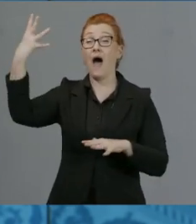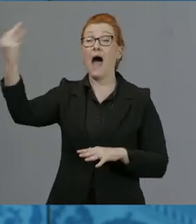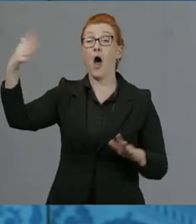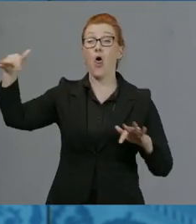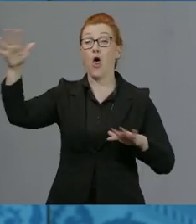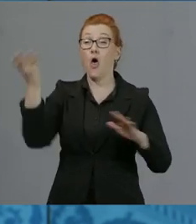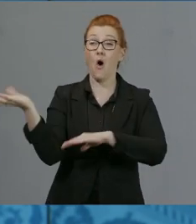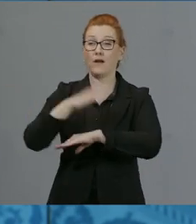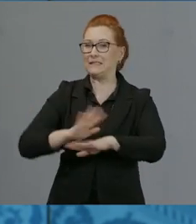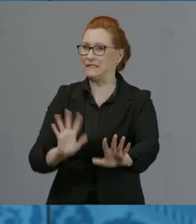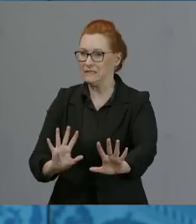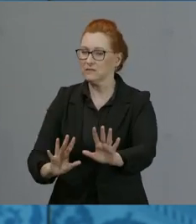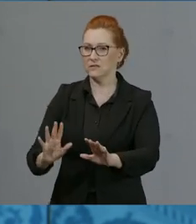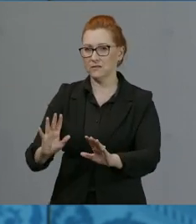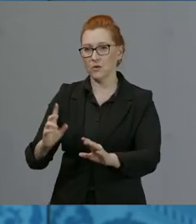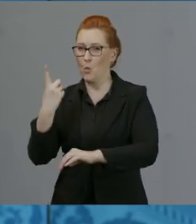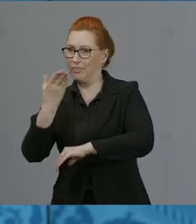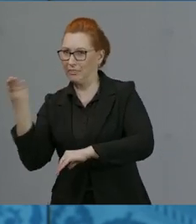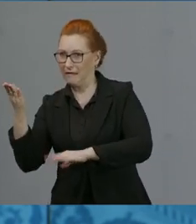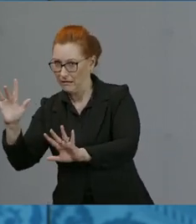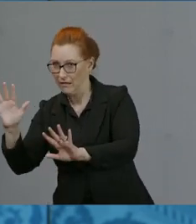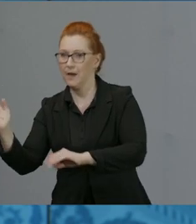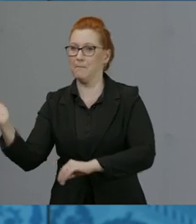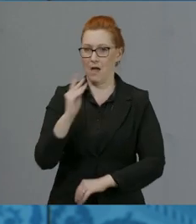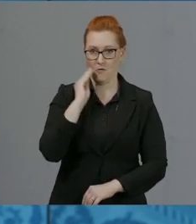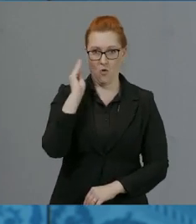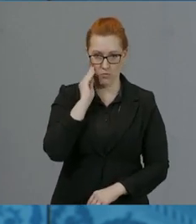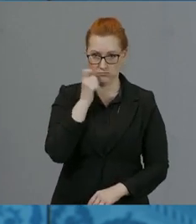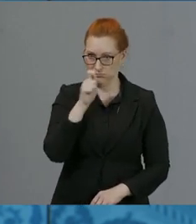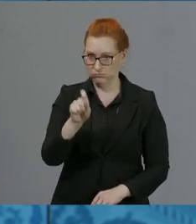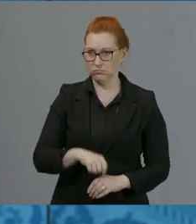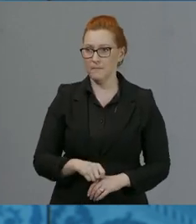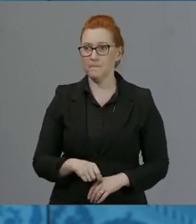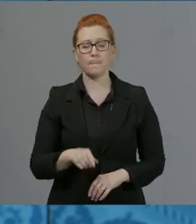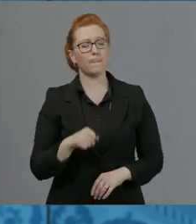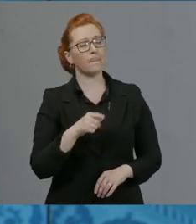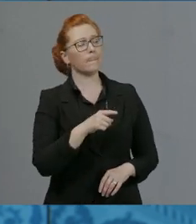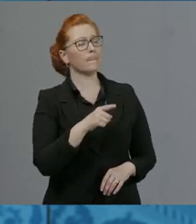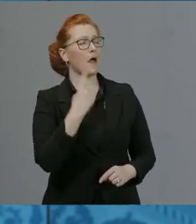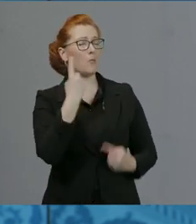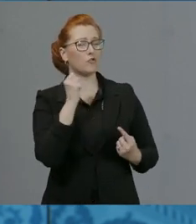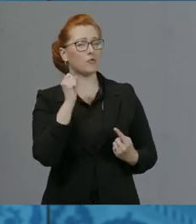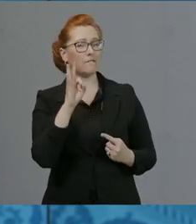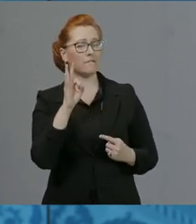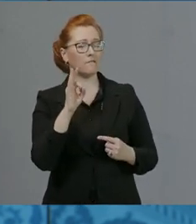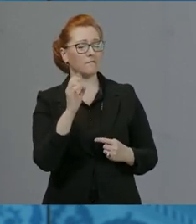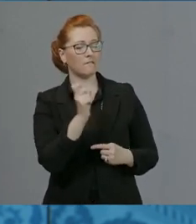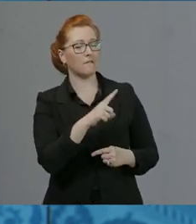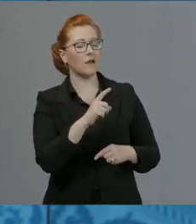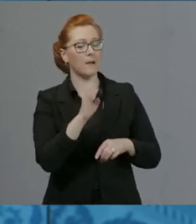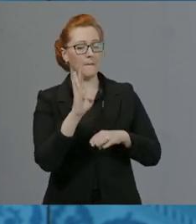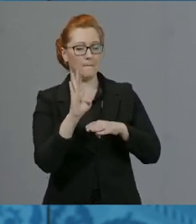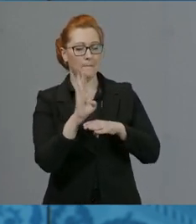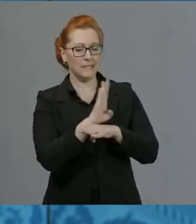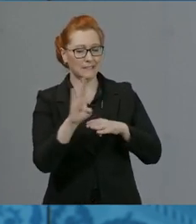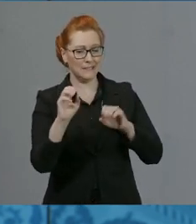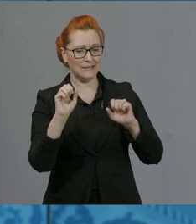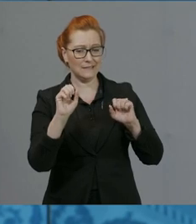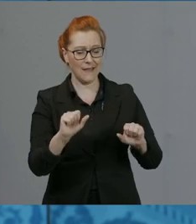decide to reopen be shielded from liability for anything that might happen? And that's A. And B, are you comfortable